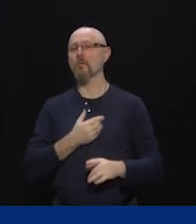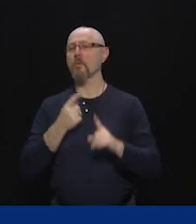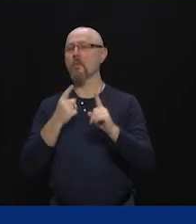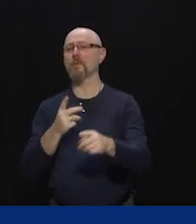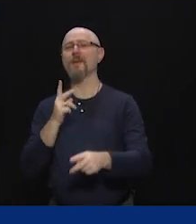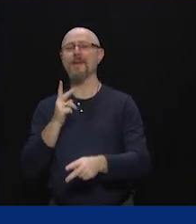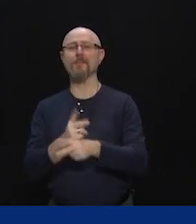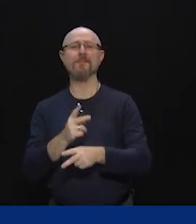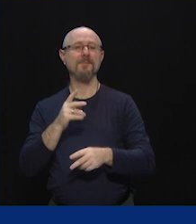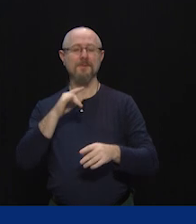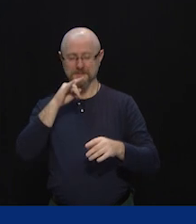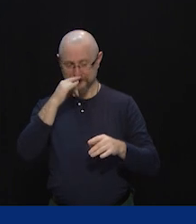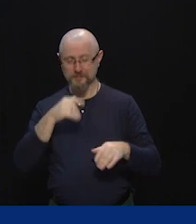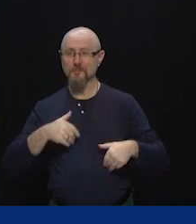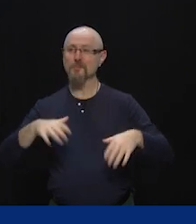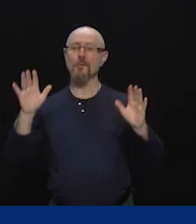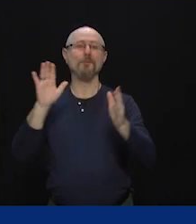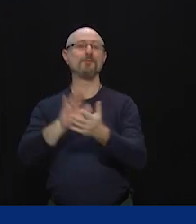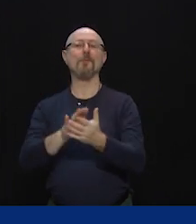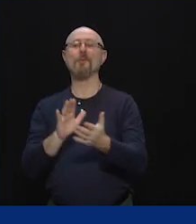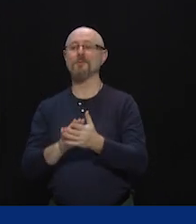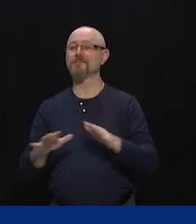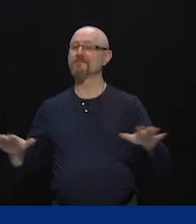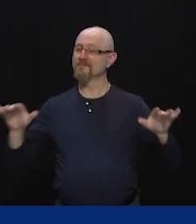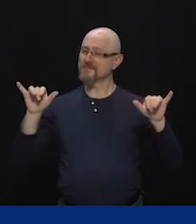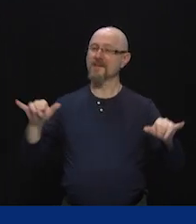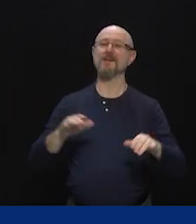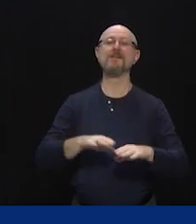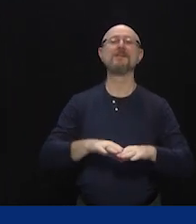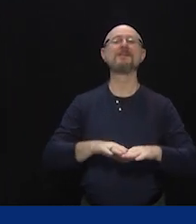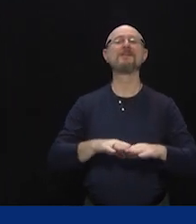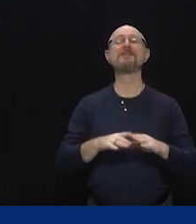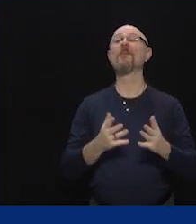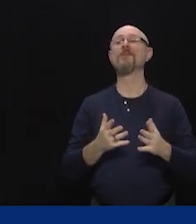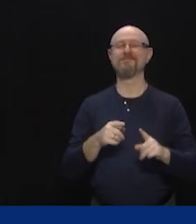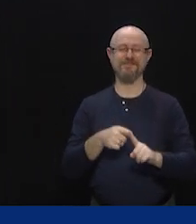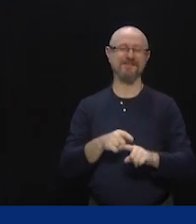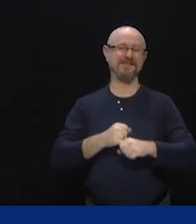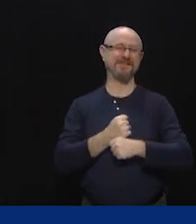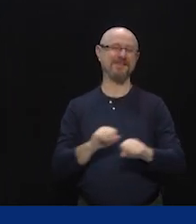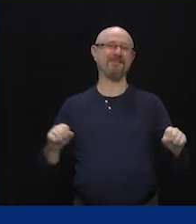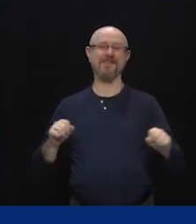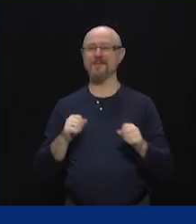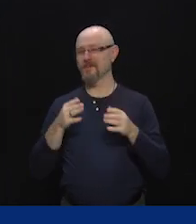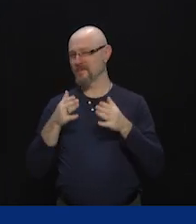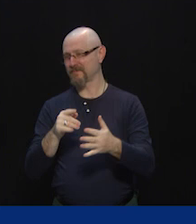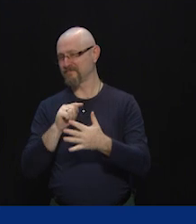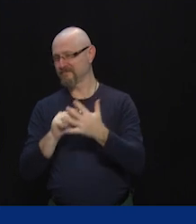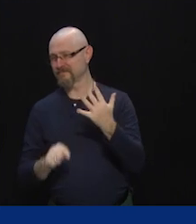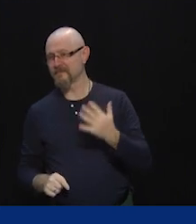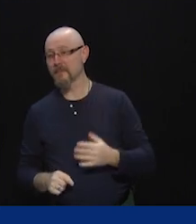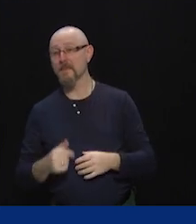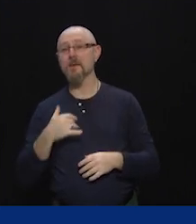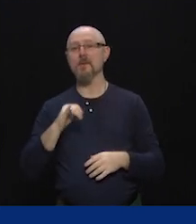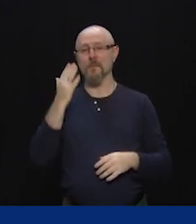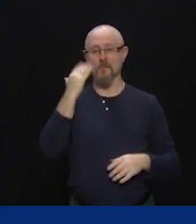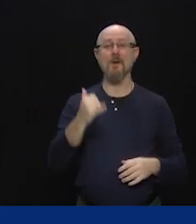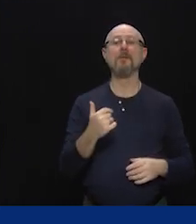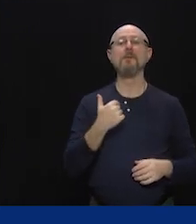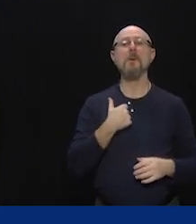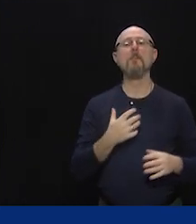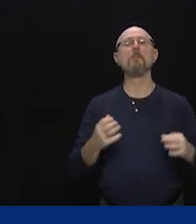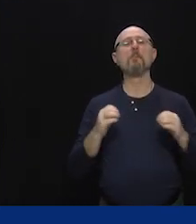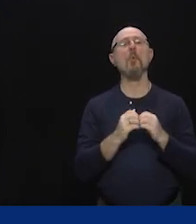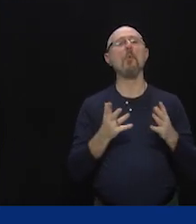school and to do it safely. And that's why you heard outlined the greatly increased capacity to